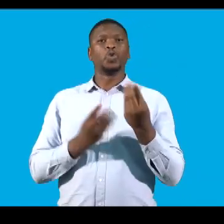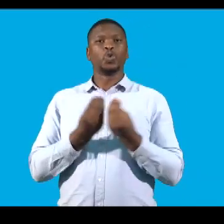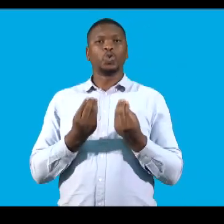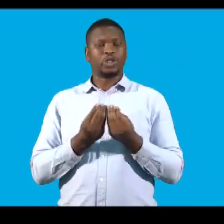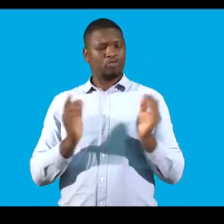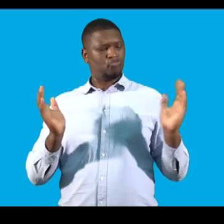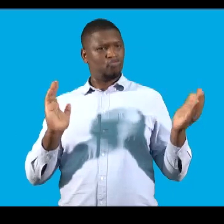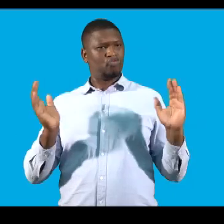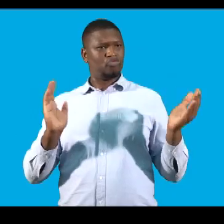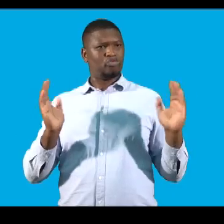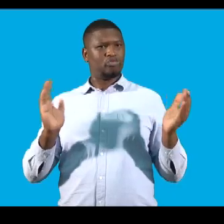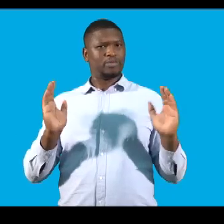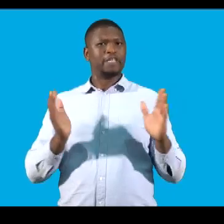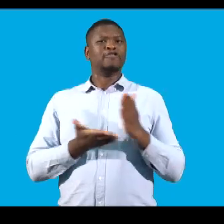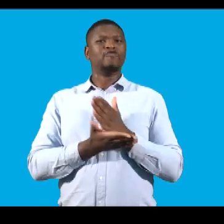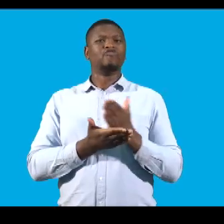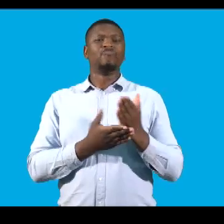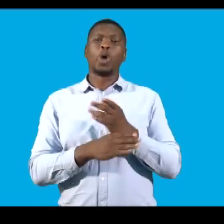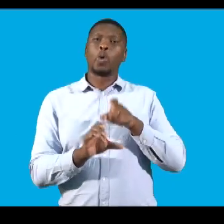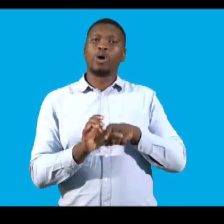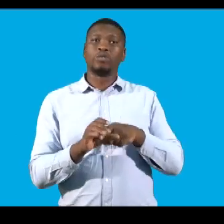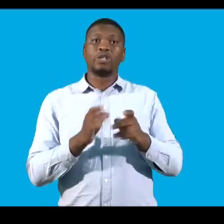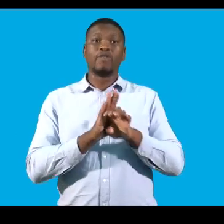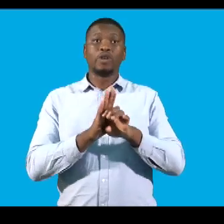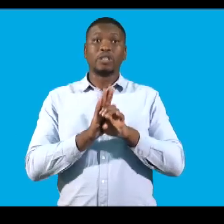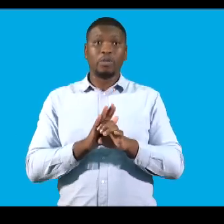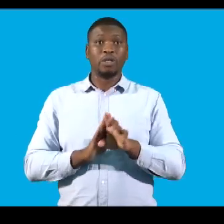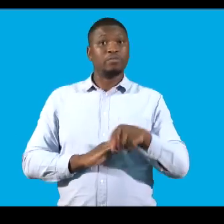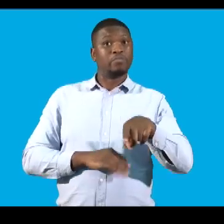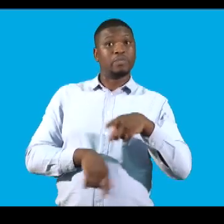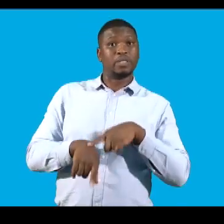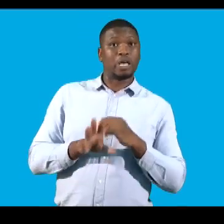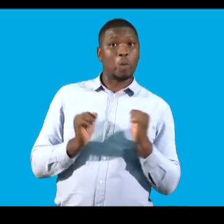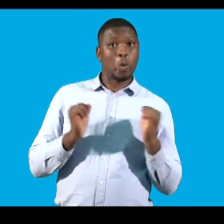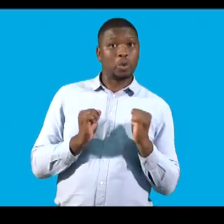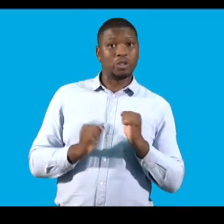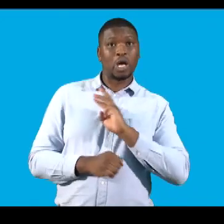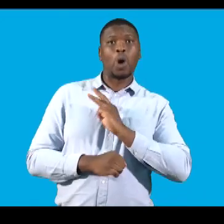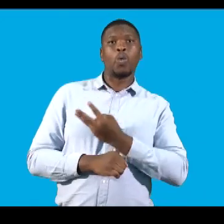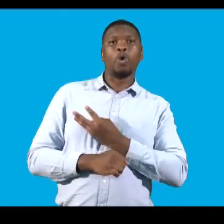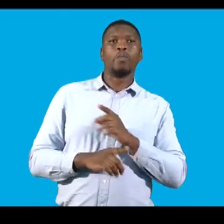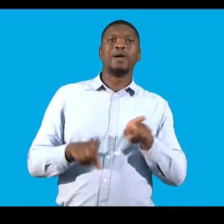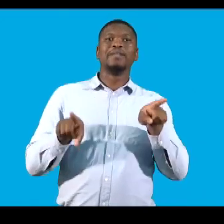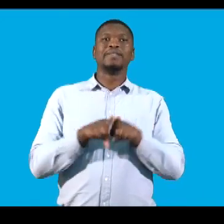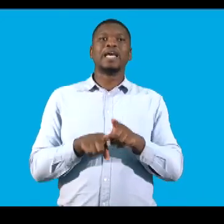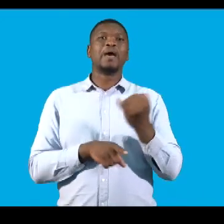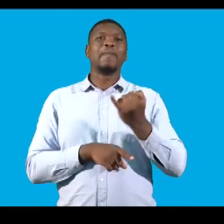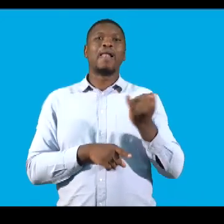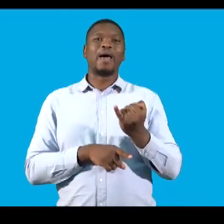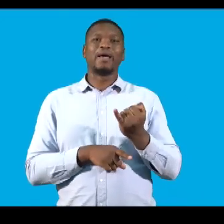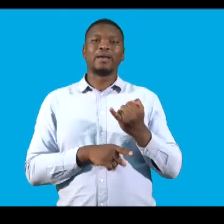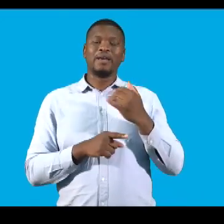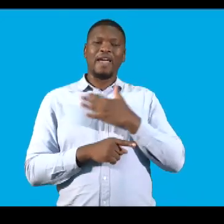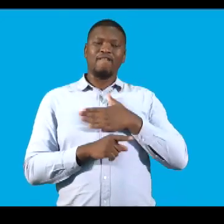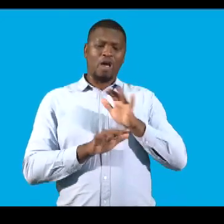compared to highlight a shared quality. For instance, in This Winter Coming, the women are described as a tide